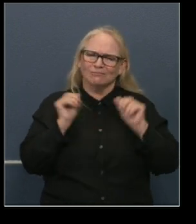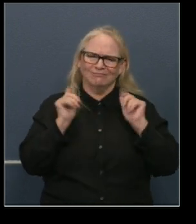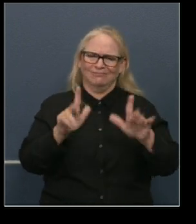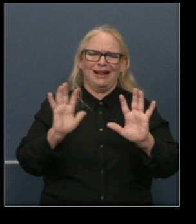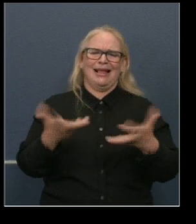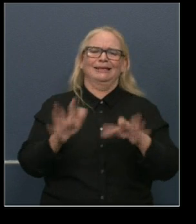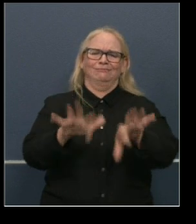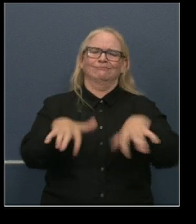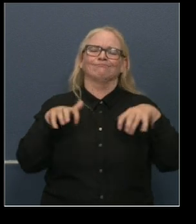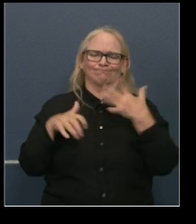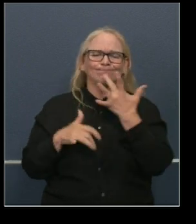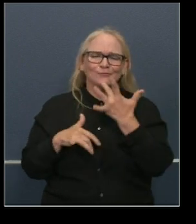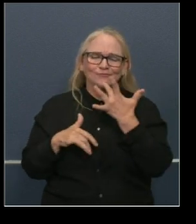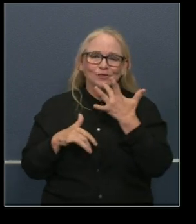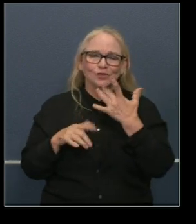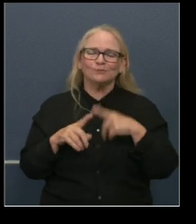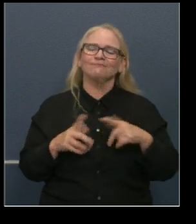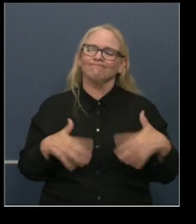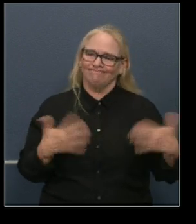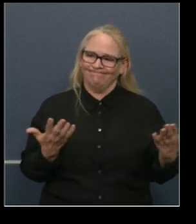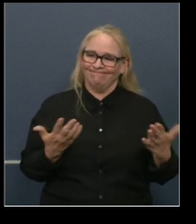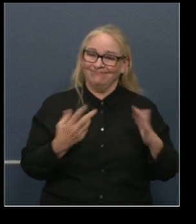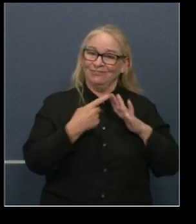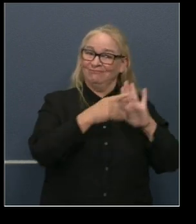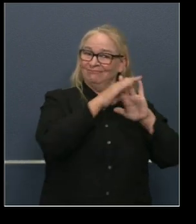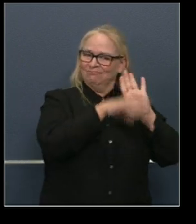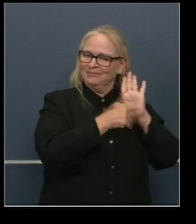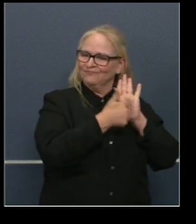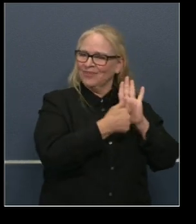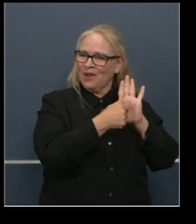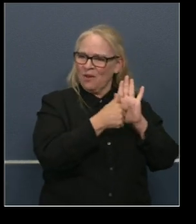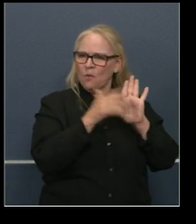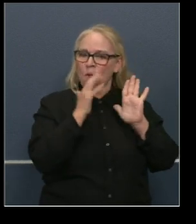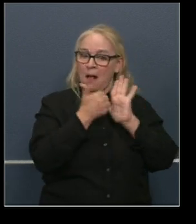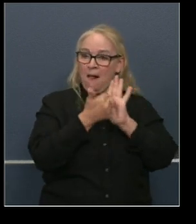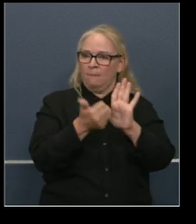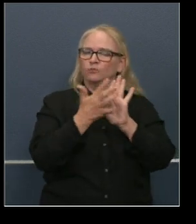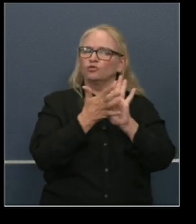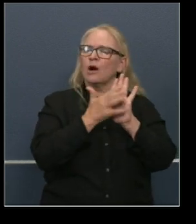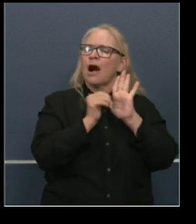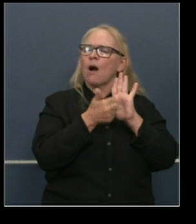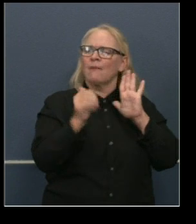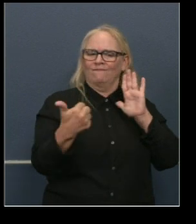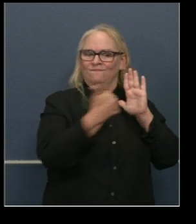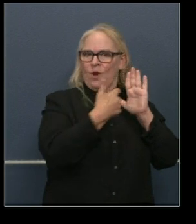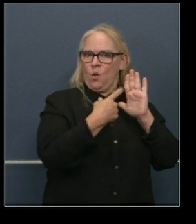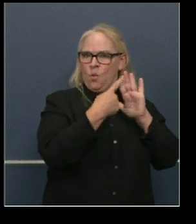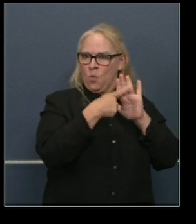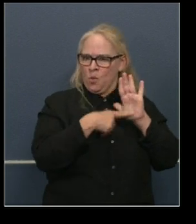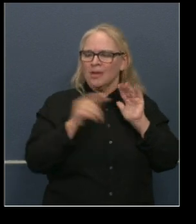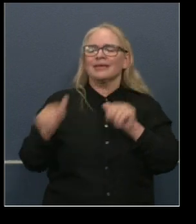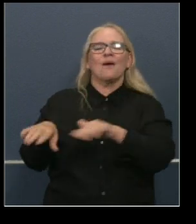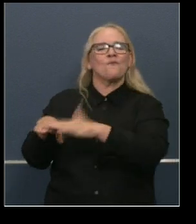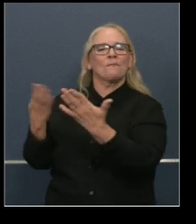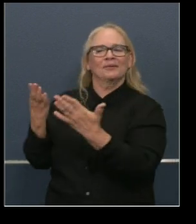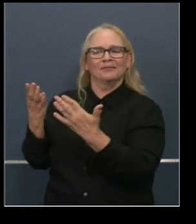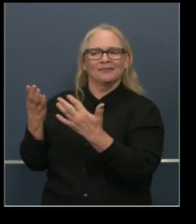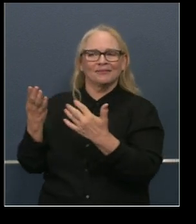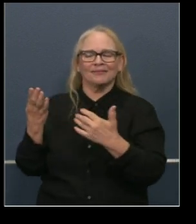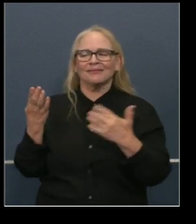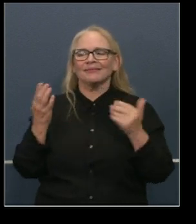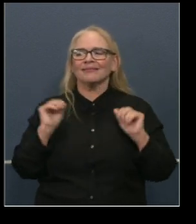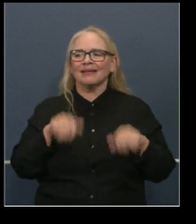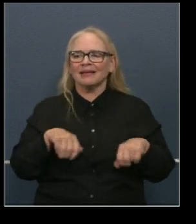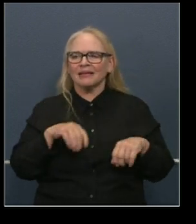say who can't open school, but who can. That's going to actually be encouraging, and how counties and districts